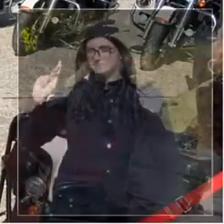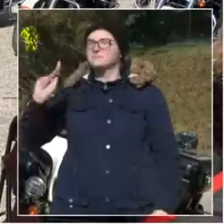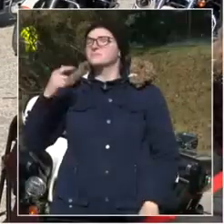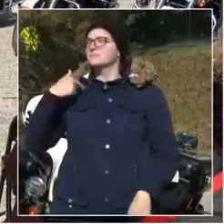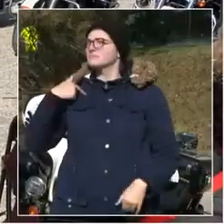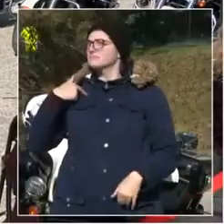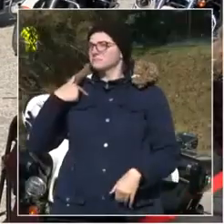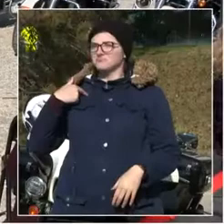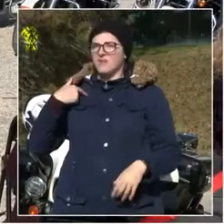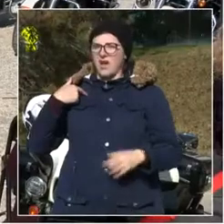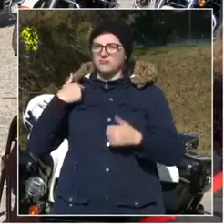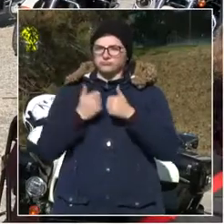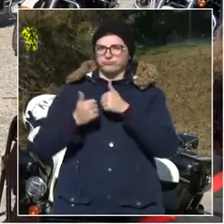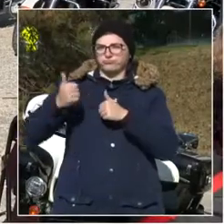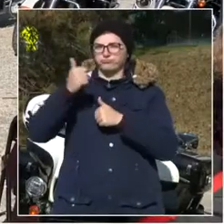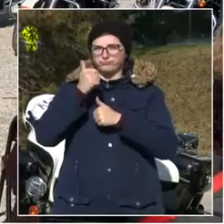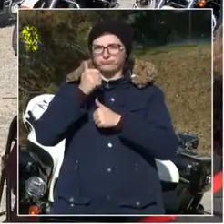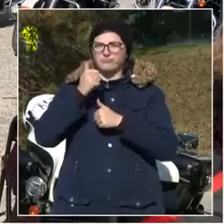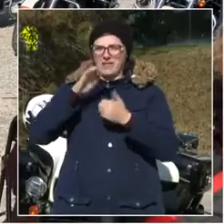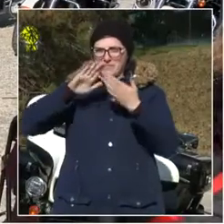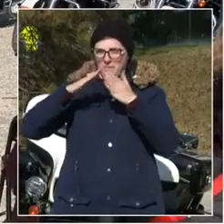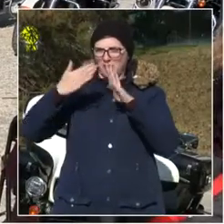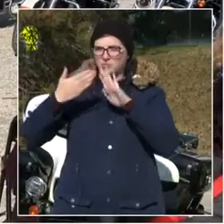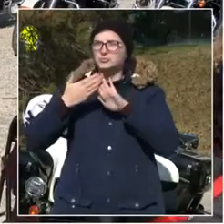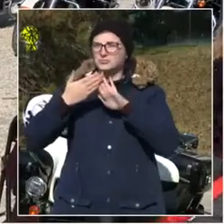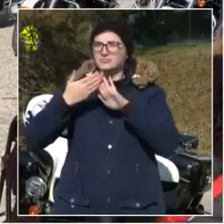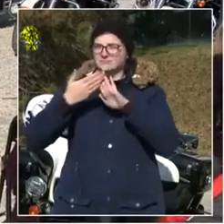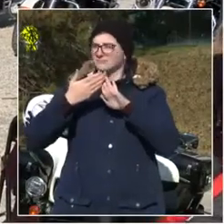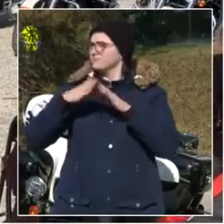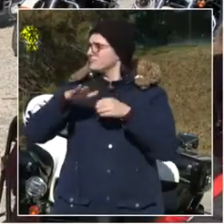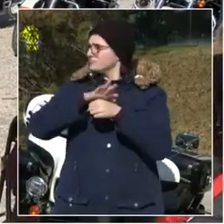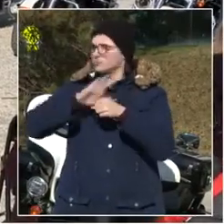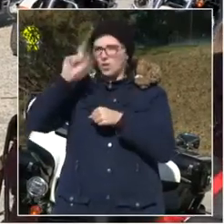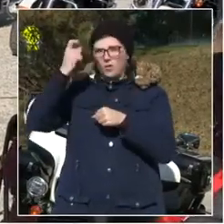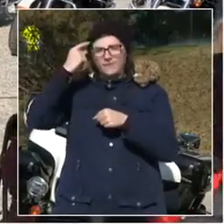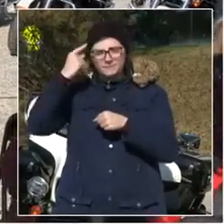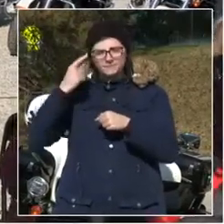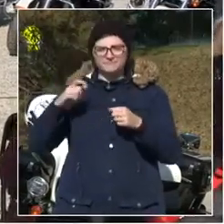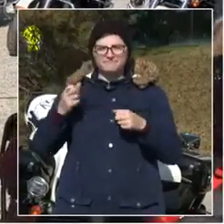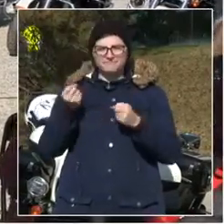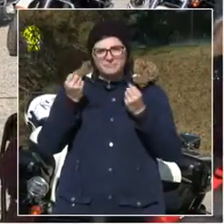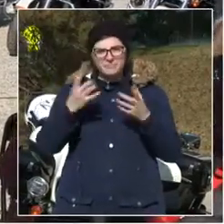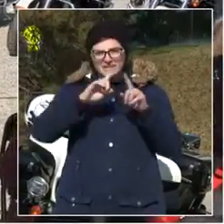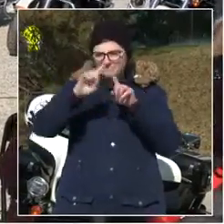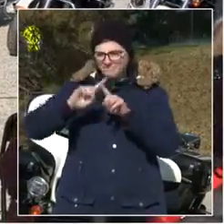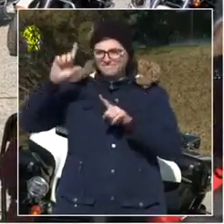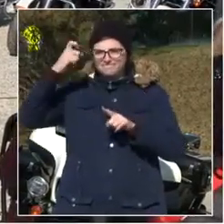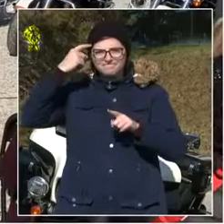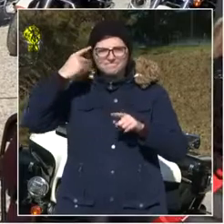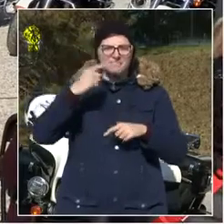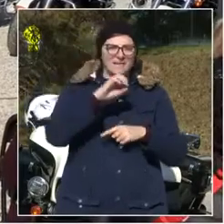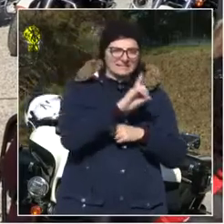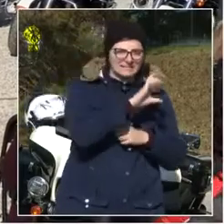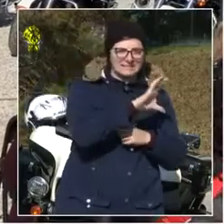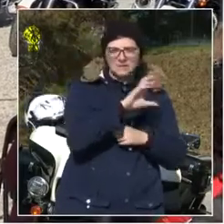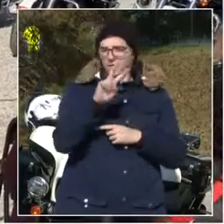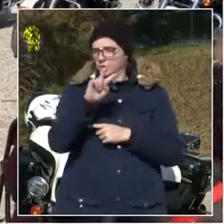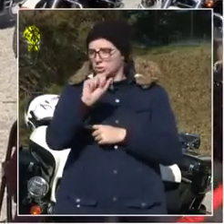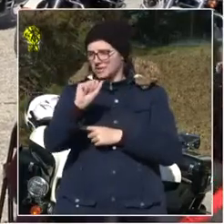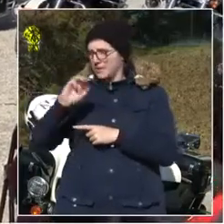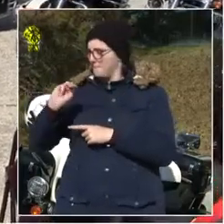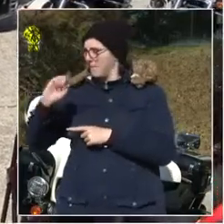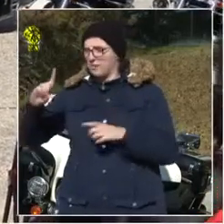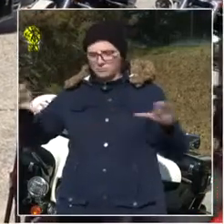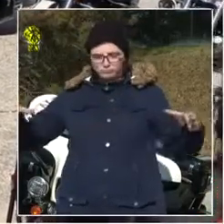Council of Governments. We're the alliance of 24 local governments that brings together leaders from DC, Maryland, and Virginia